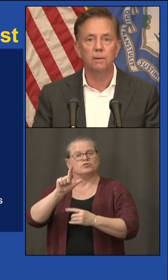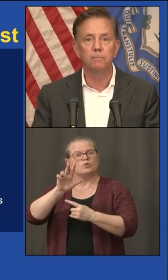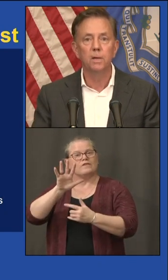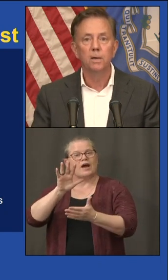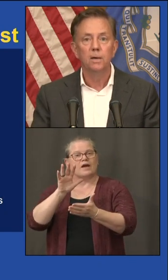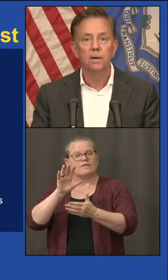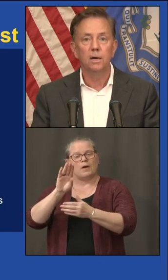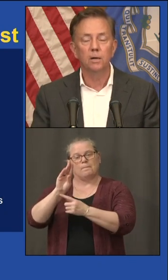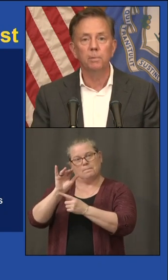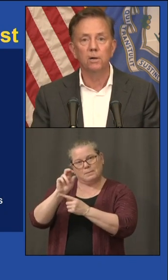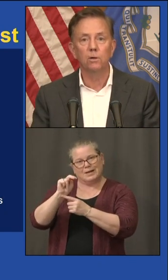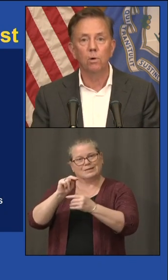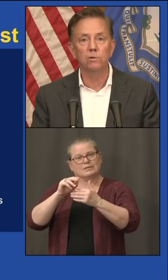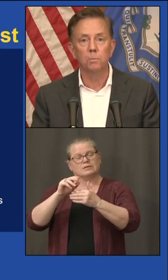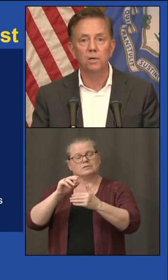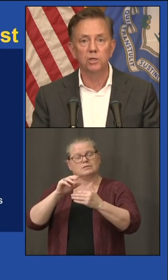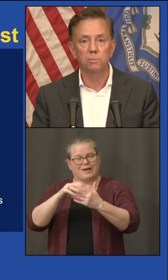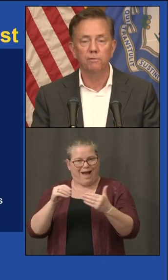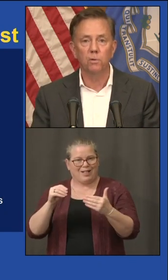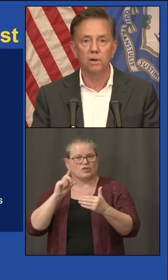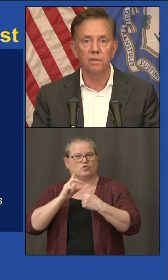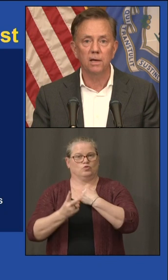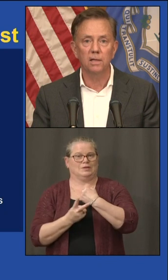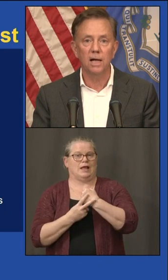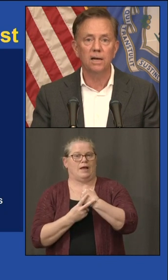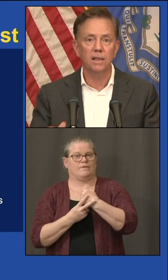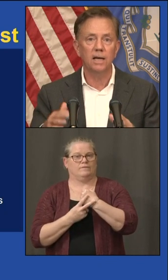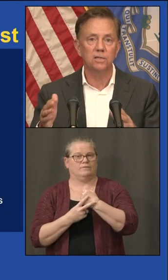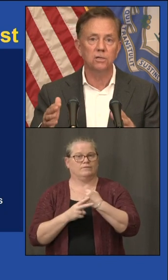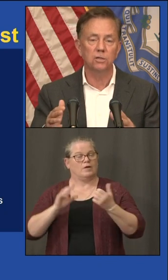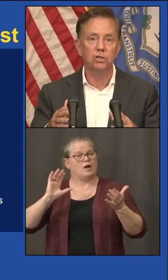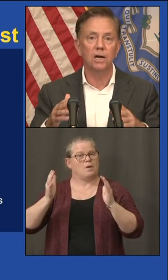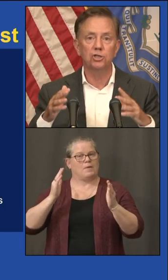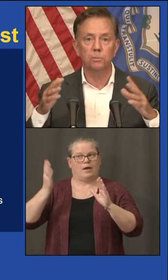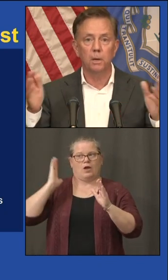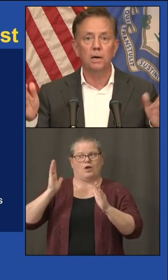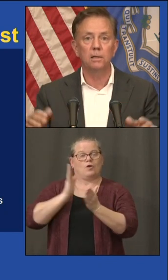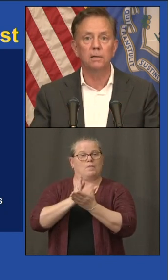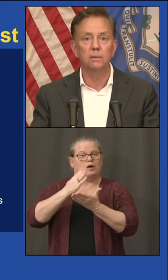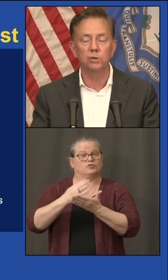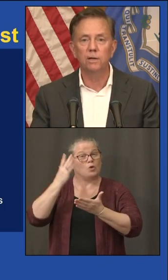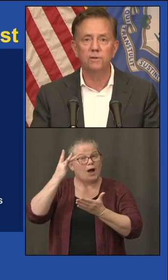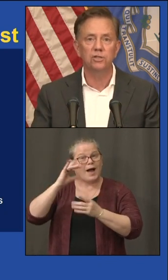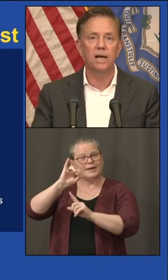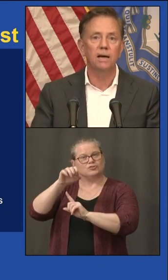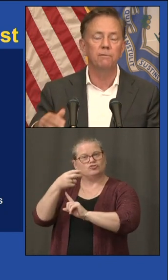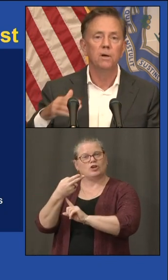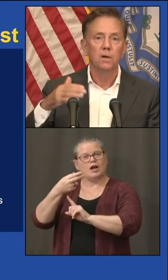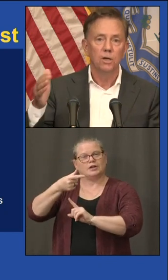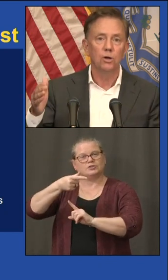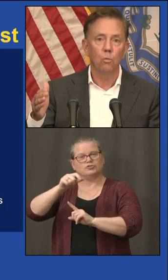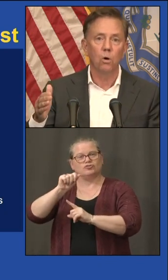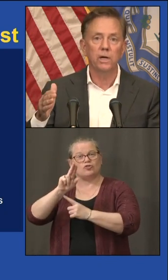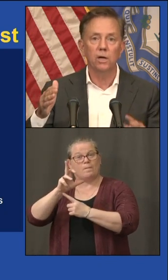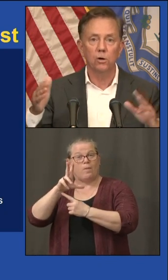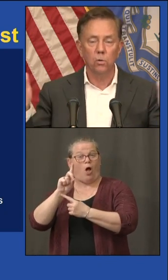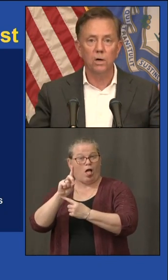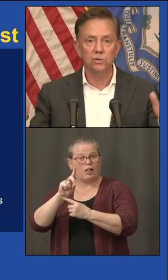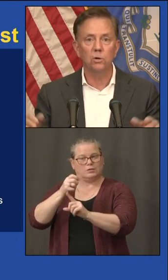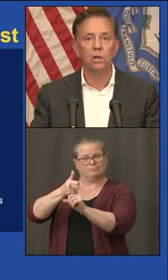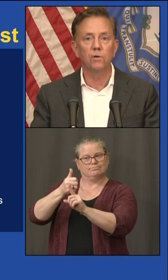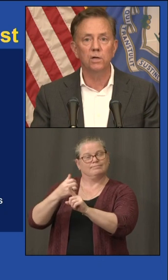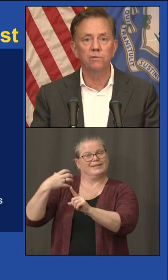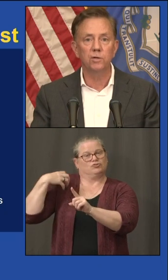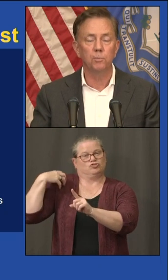savings compared to what was budgeted before. I think a lot of that is Josh Jabal, Chief of Staff, working